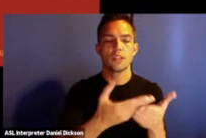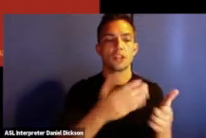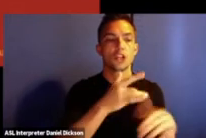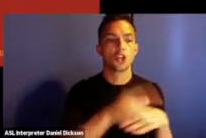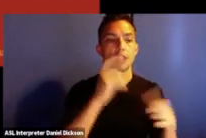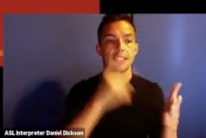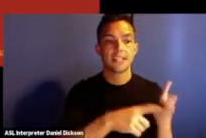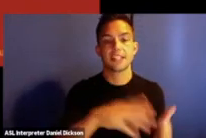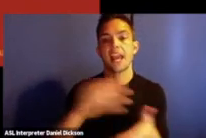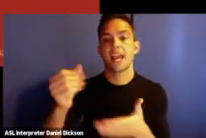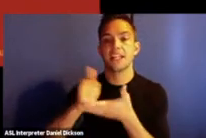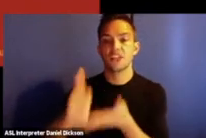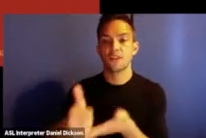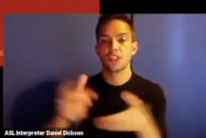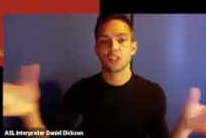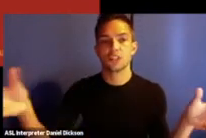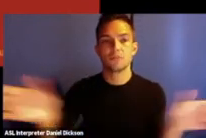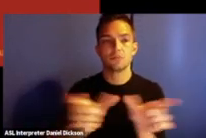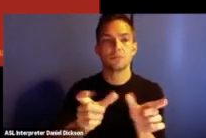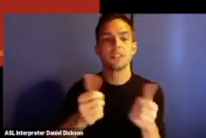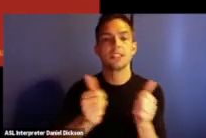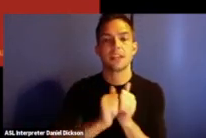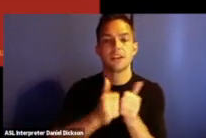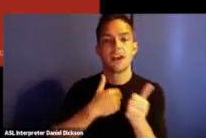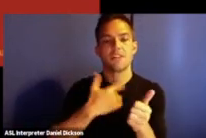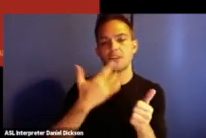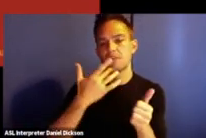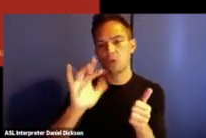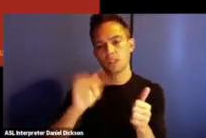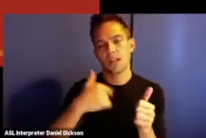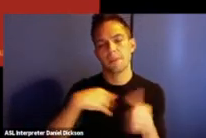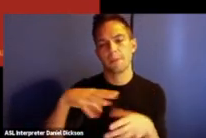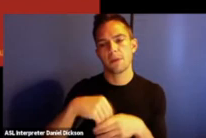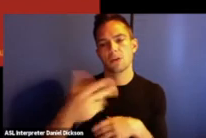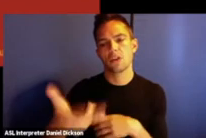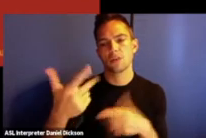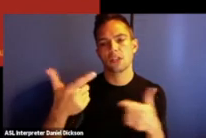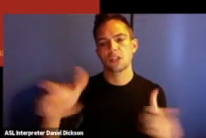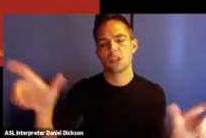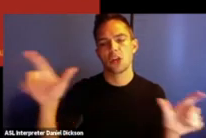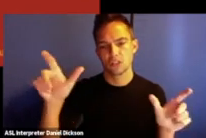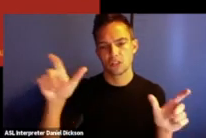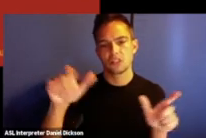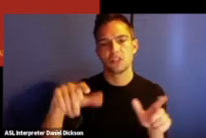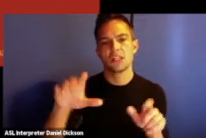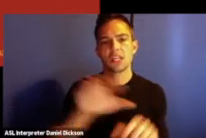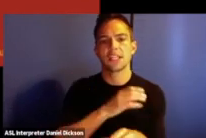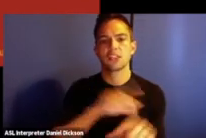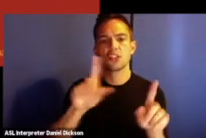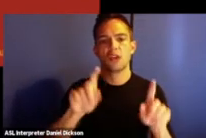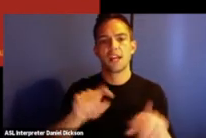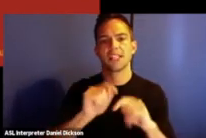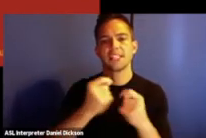well as intervention. I feel very fortunate that I'm part of three different large clinical trial teams looking at